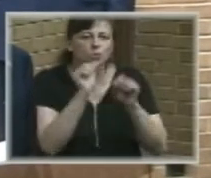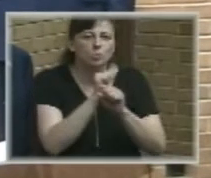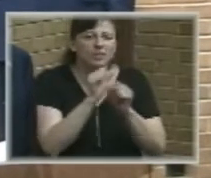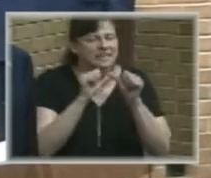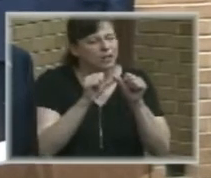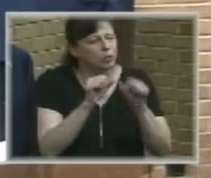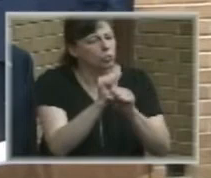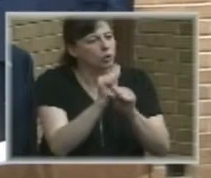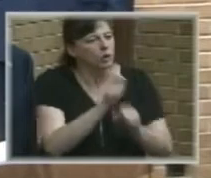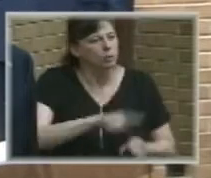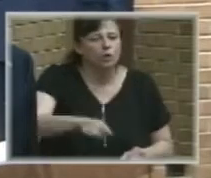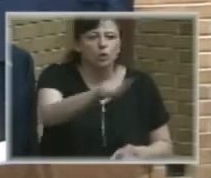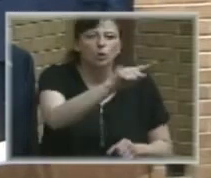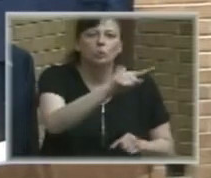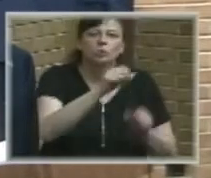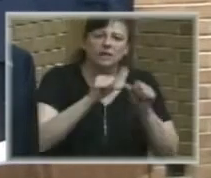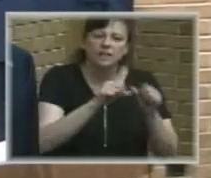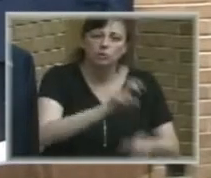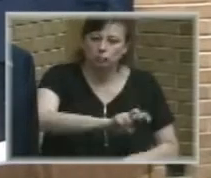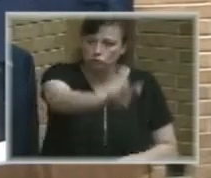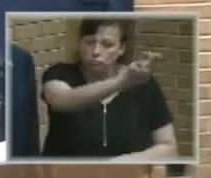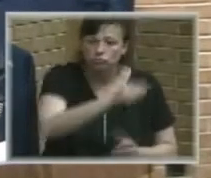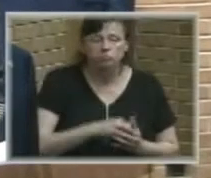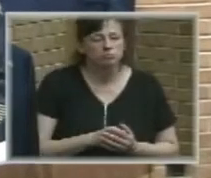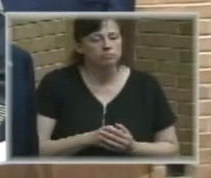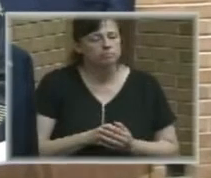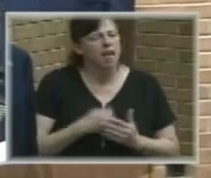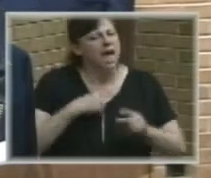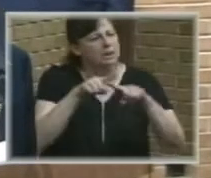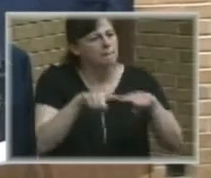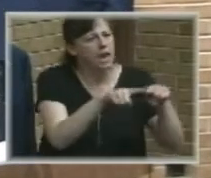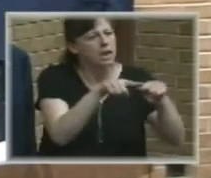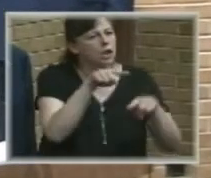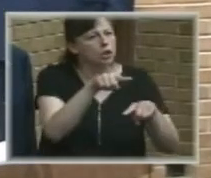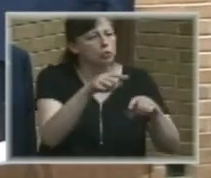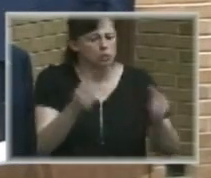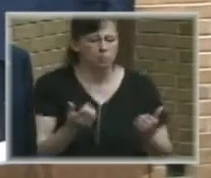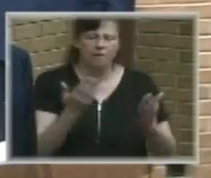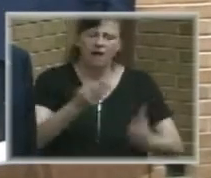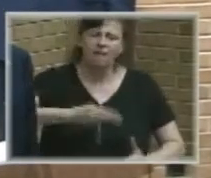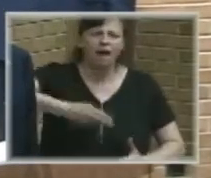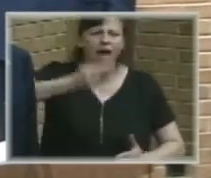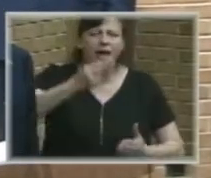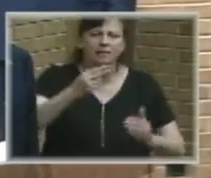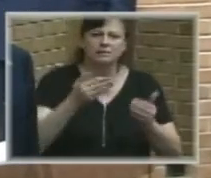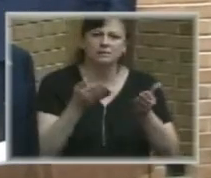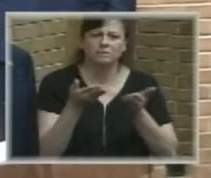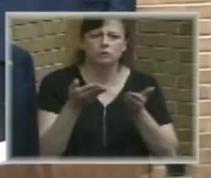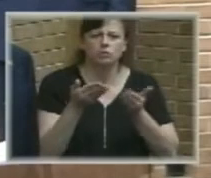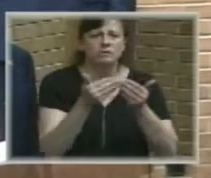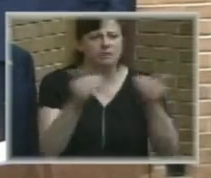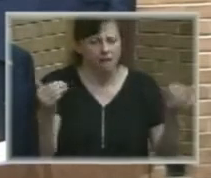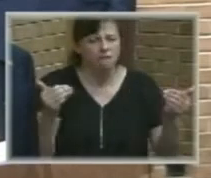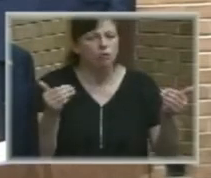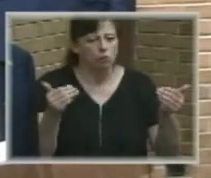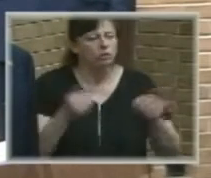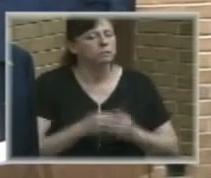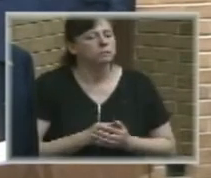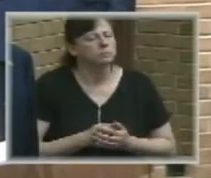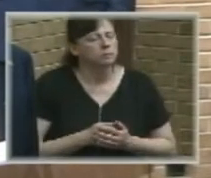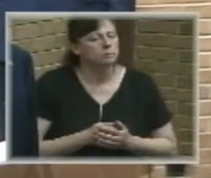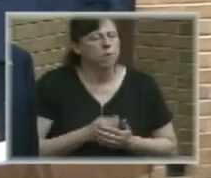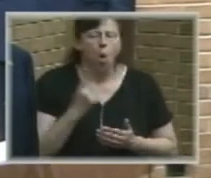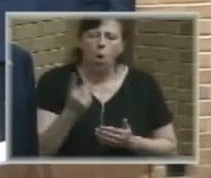reality. I will be counting on you to provide the highest level of service to our community. It is only through active